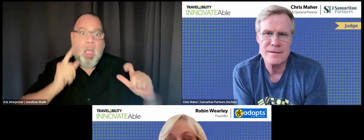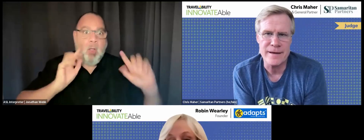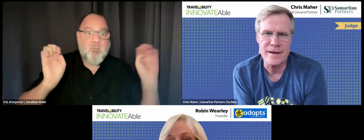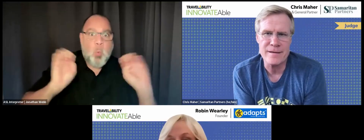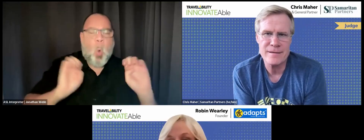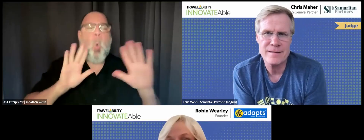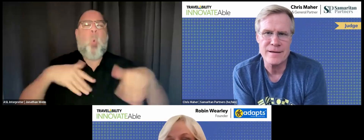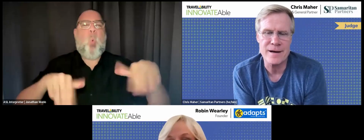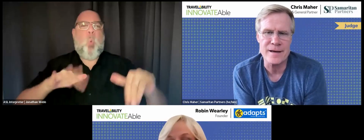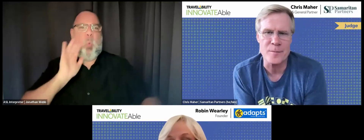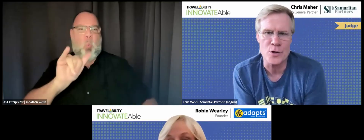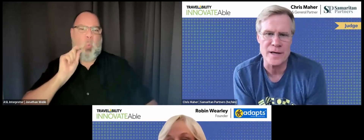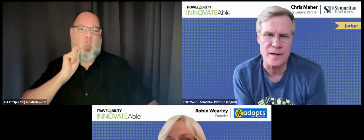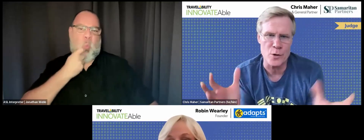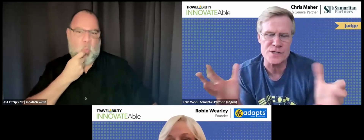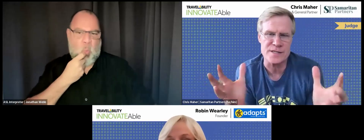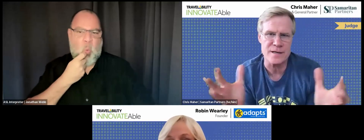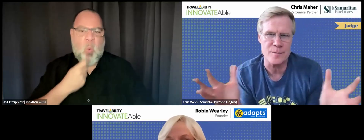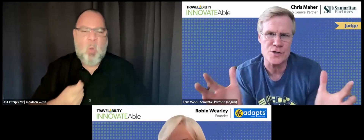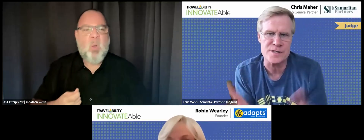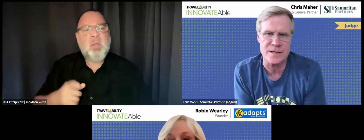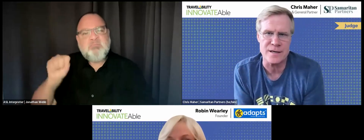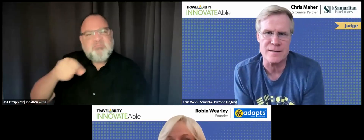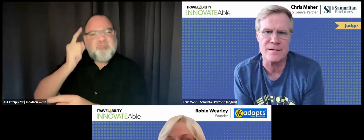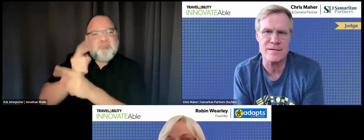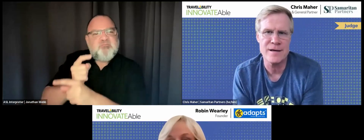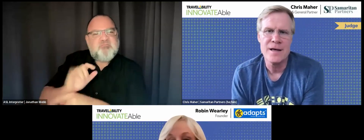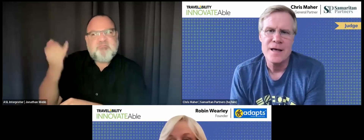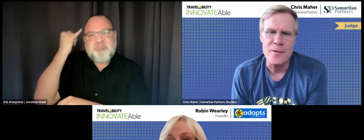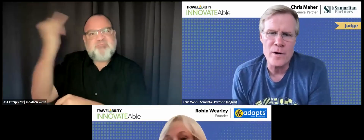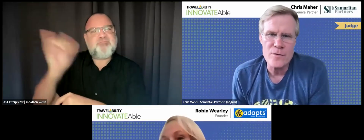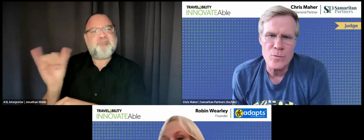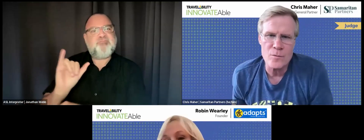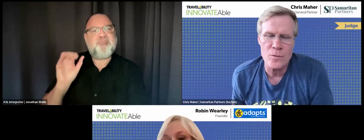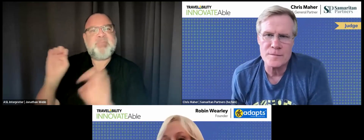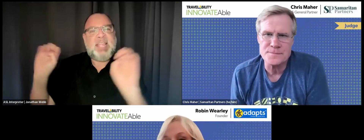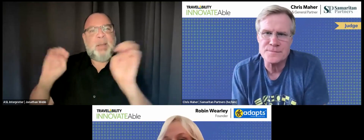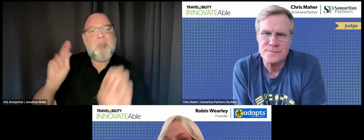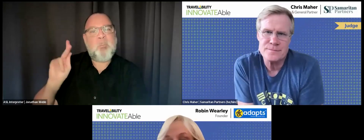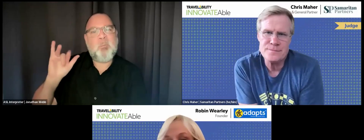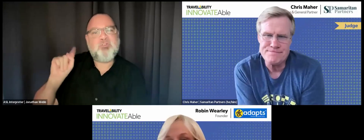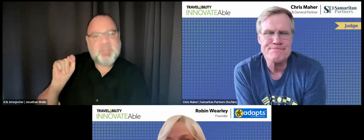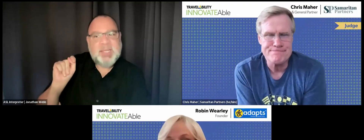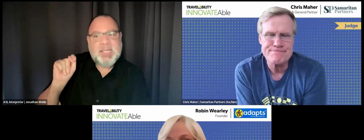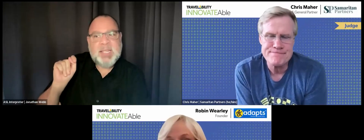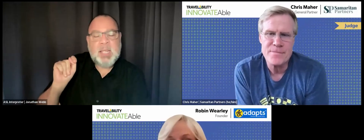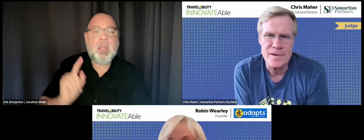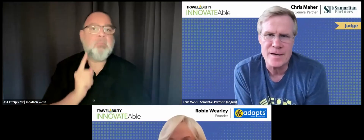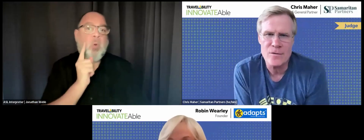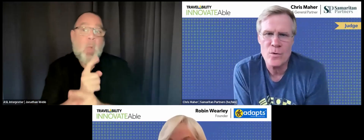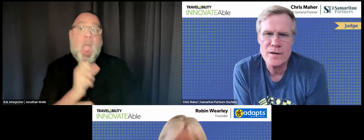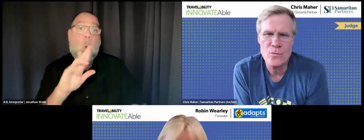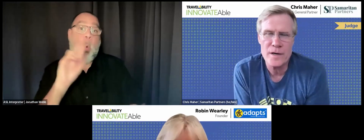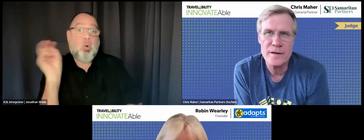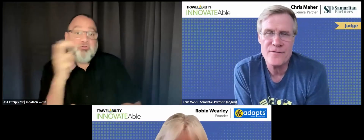of products per Yeah. se, Yeah. Kind of like like an something like that. emergency kit and Yeah, or just travel